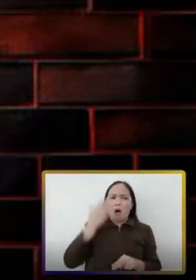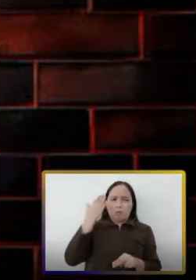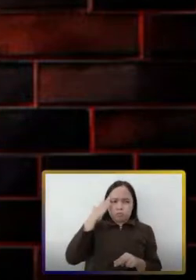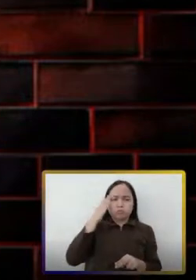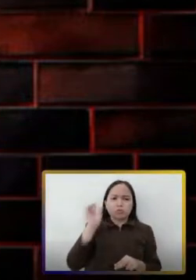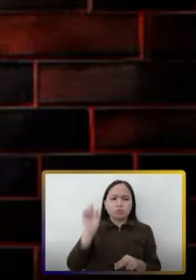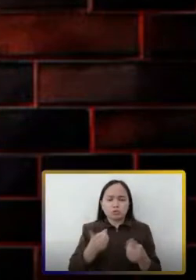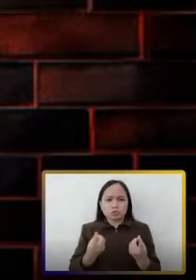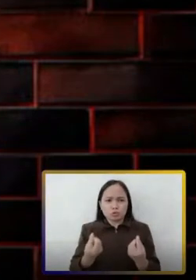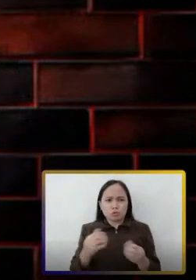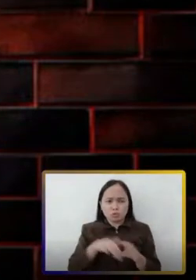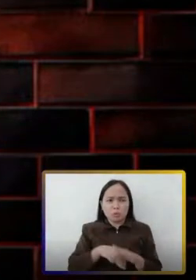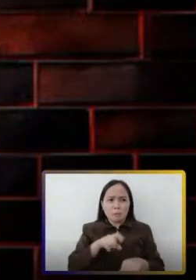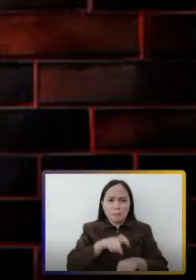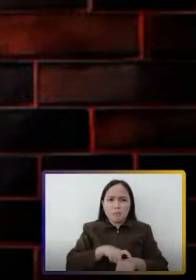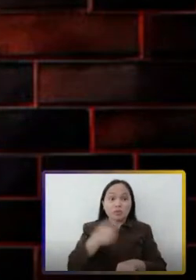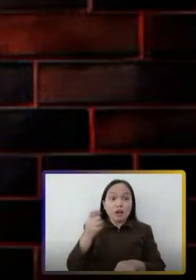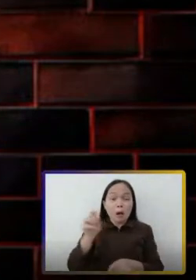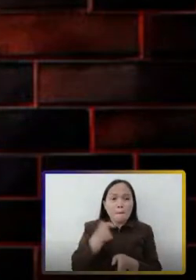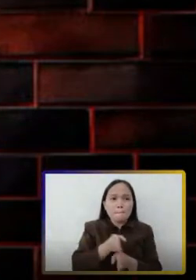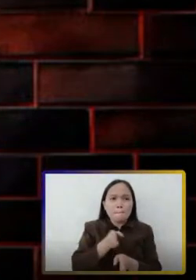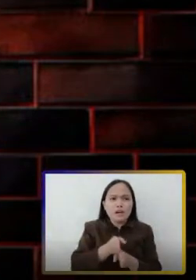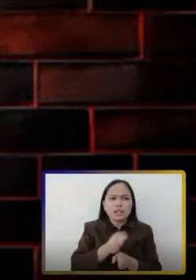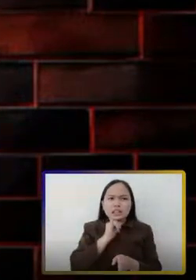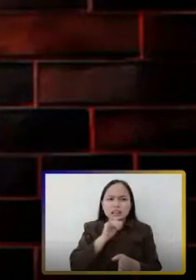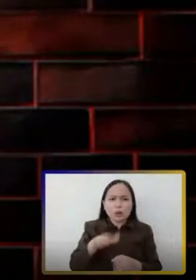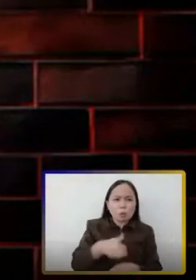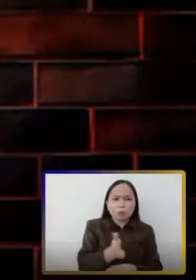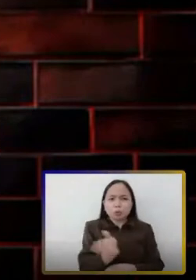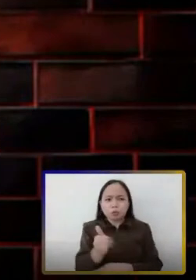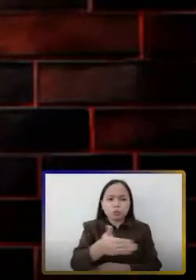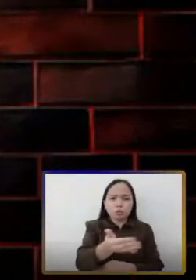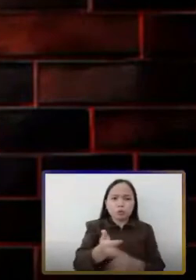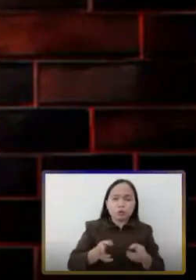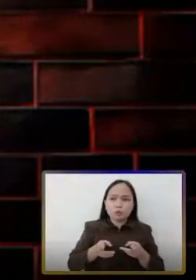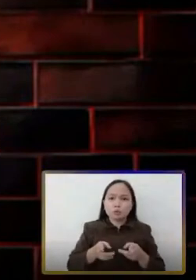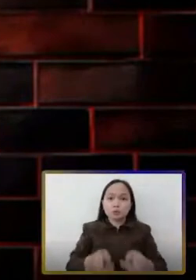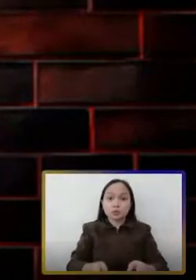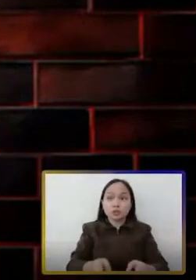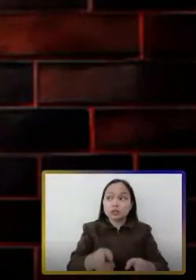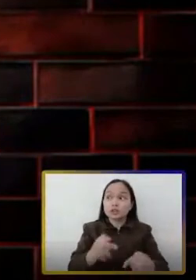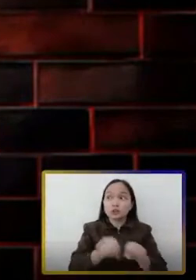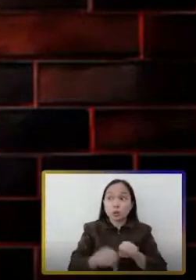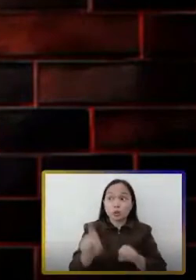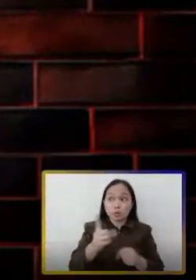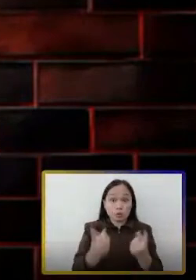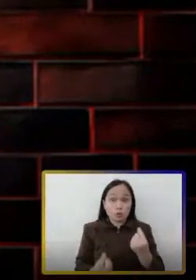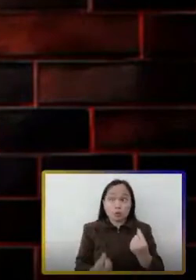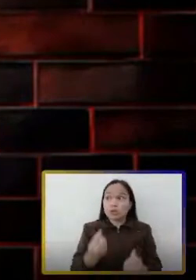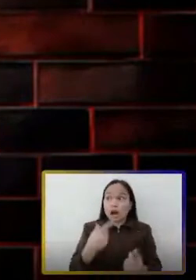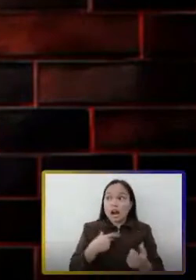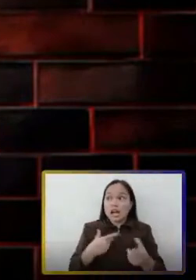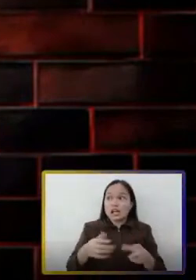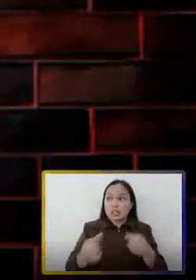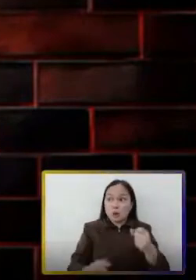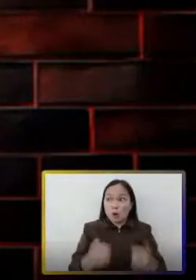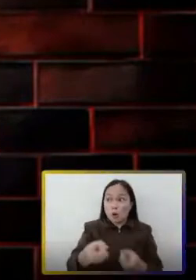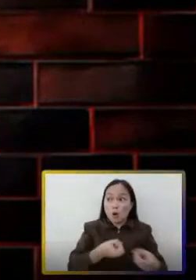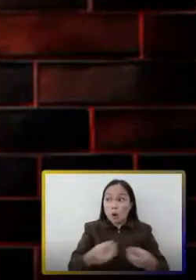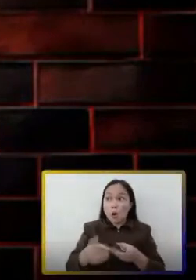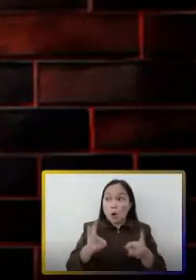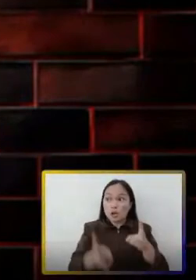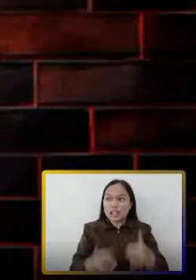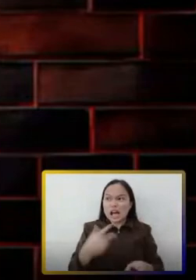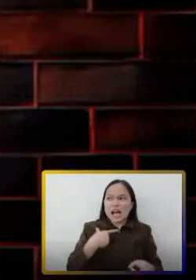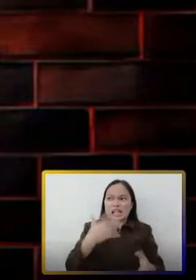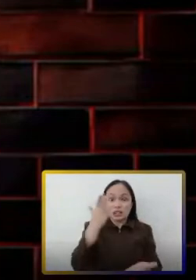that moment. The bus was swerving off the road. So Dylan took the wheel, hit the brake, and gained control